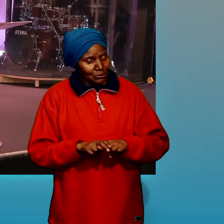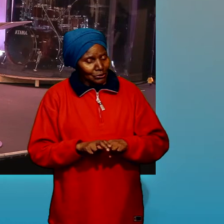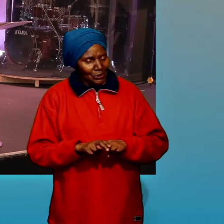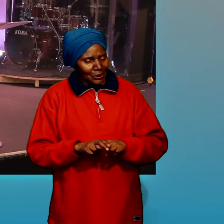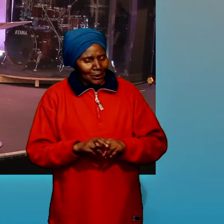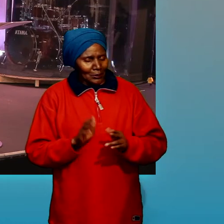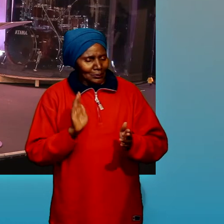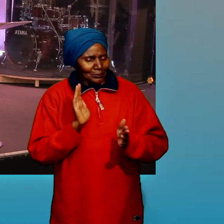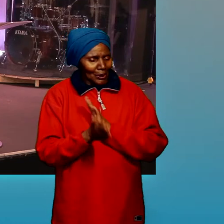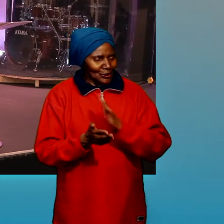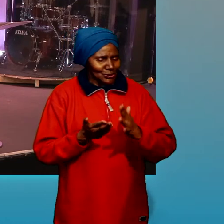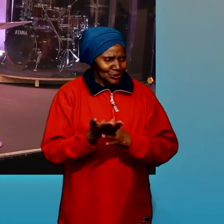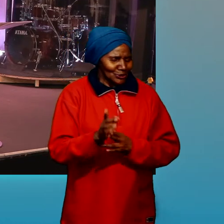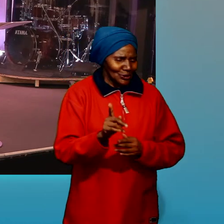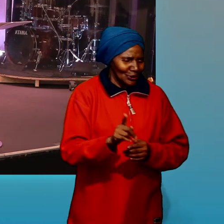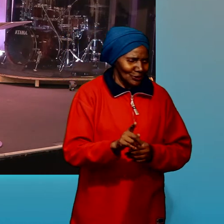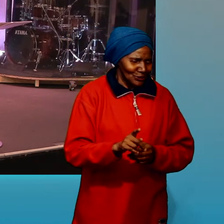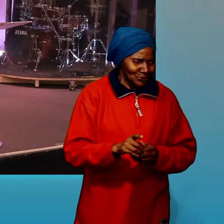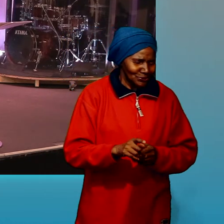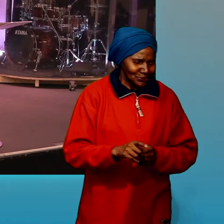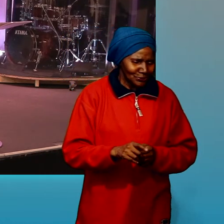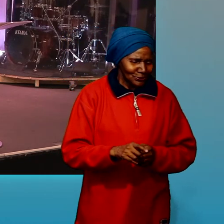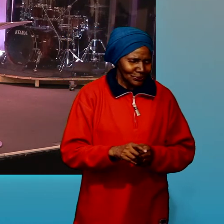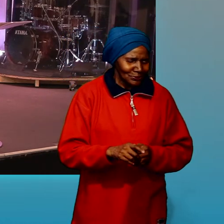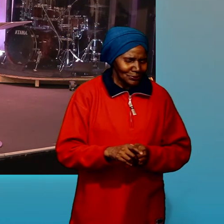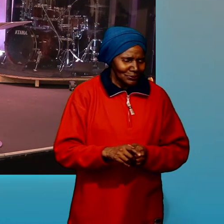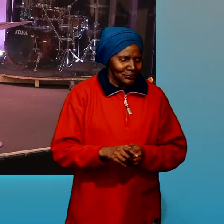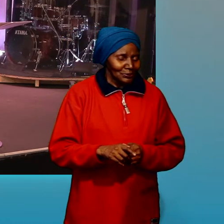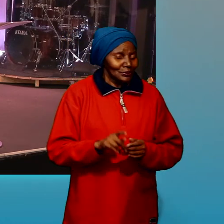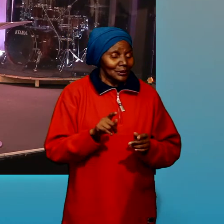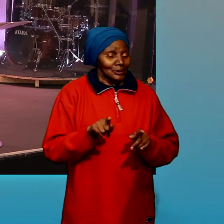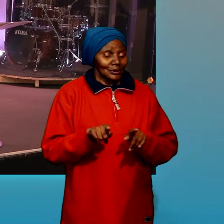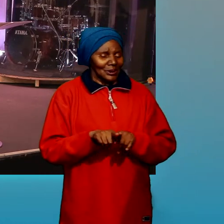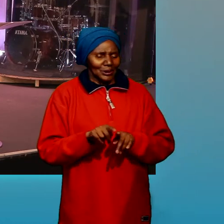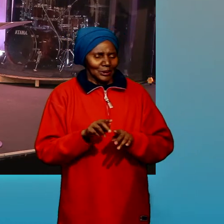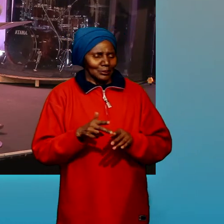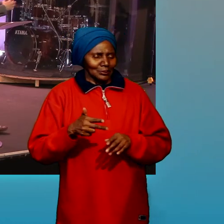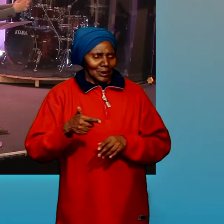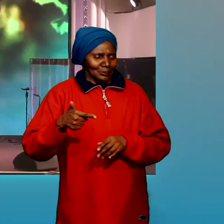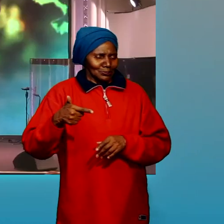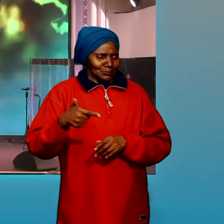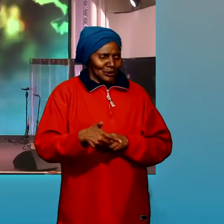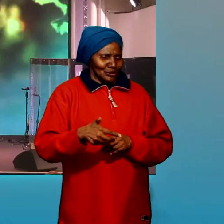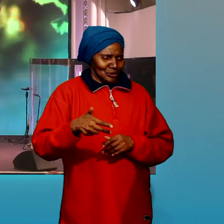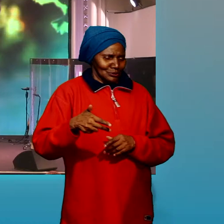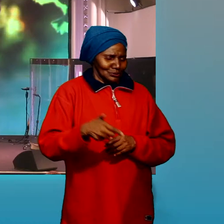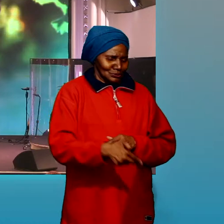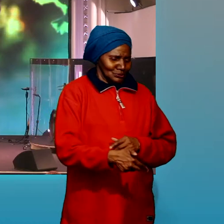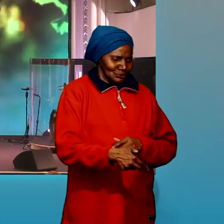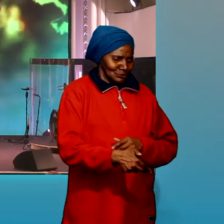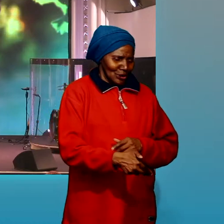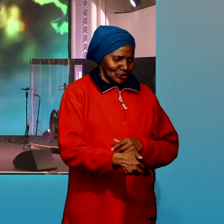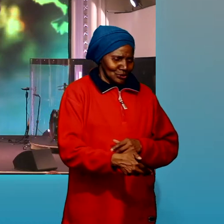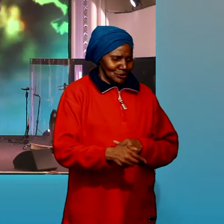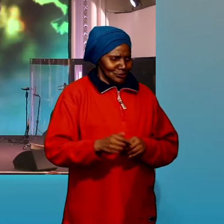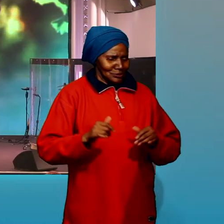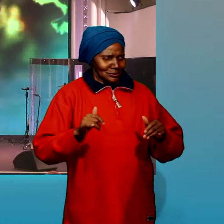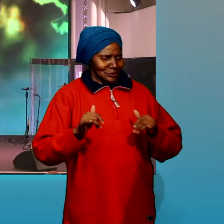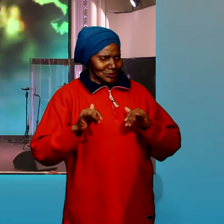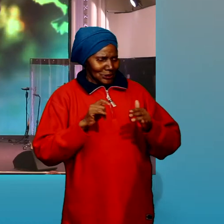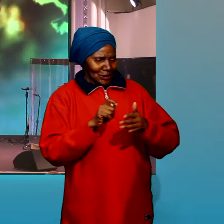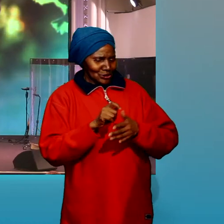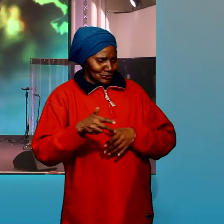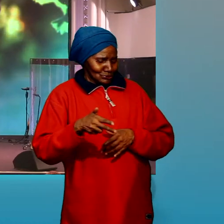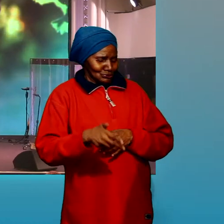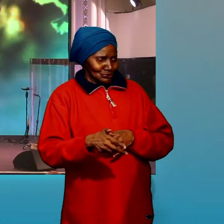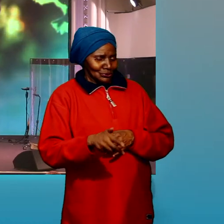like a petrol station and move on. You actually take up residence. You dwell, you abide, you